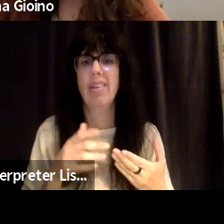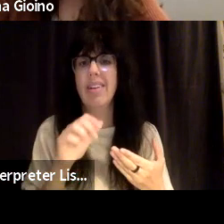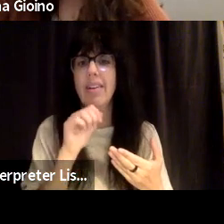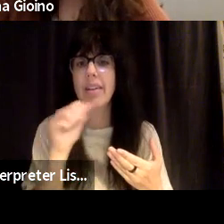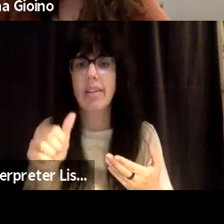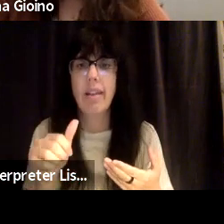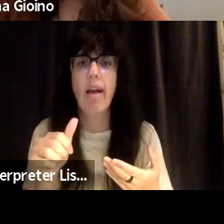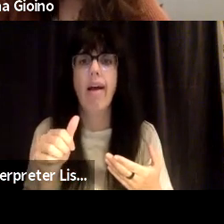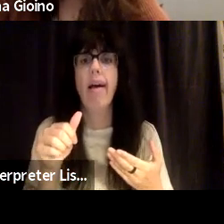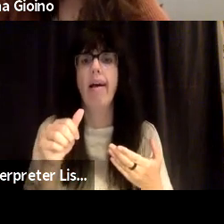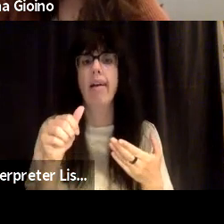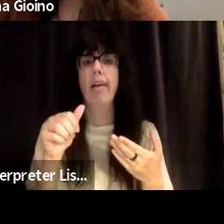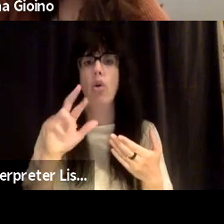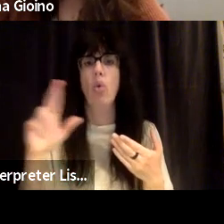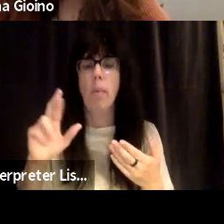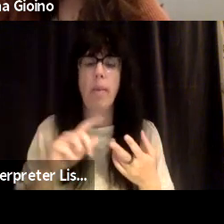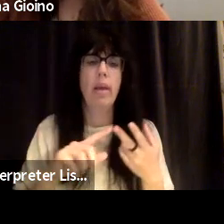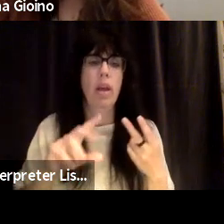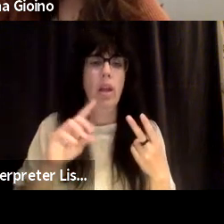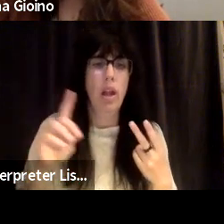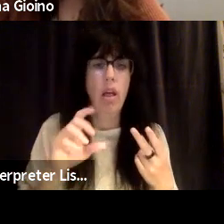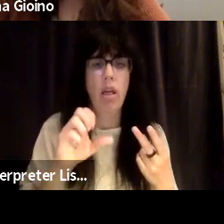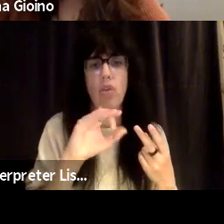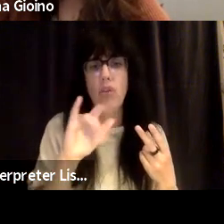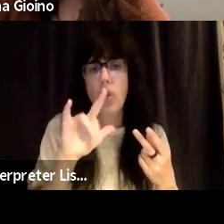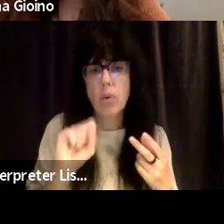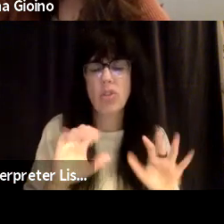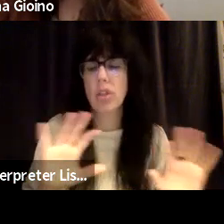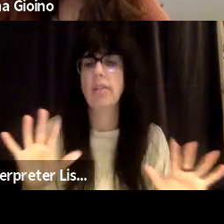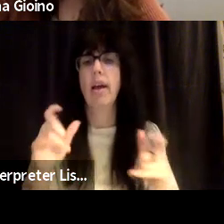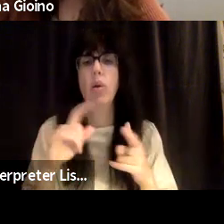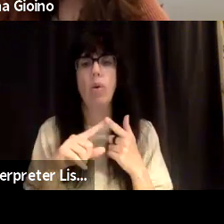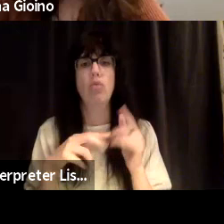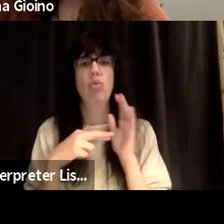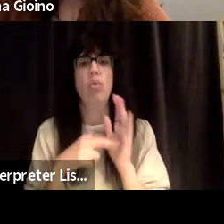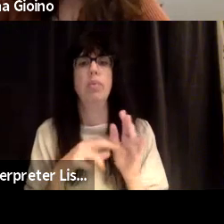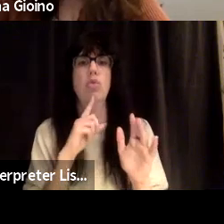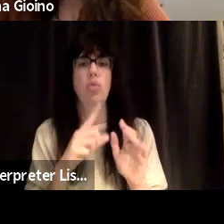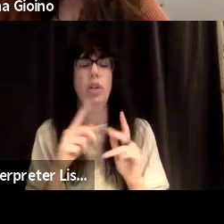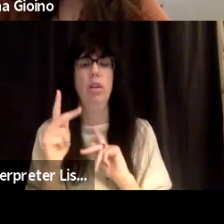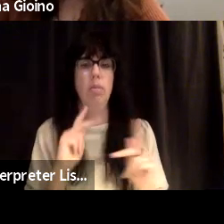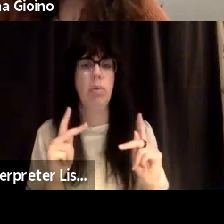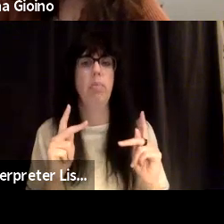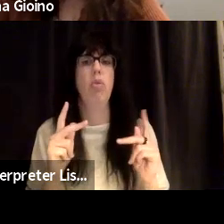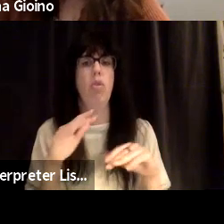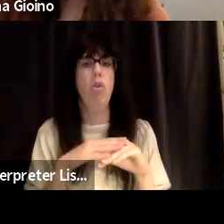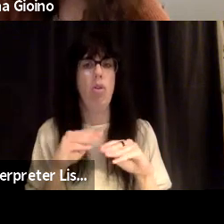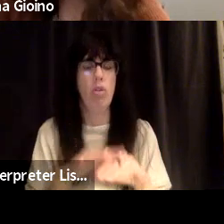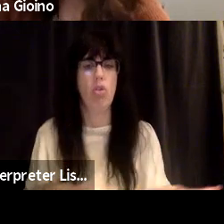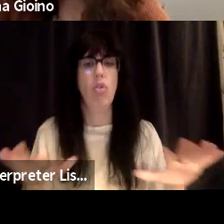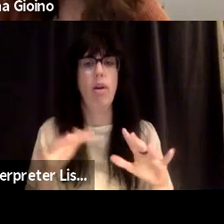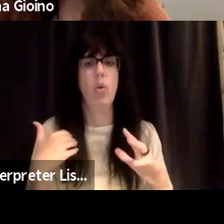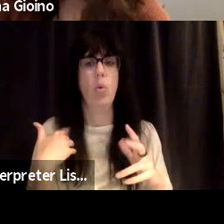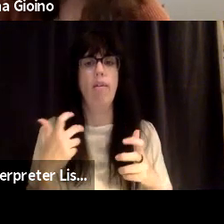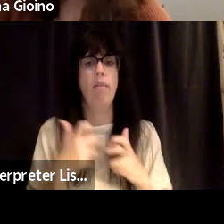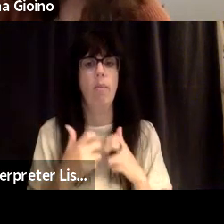or a Republican agenda or a Democrat agenda. Truly, I want to represent real people on the ground who have issues, and